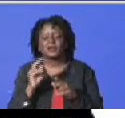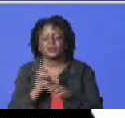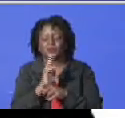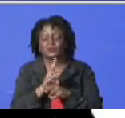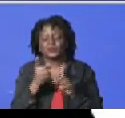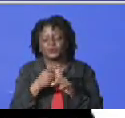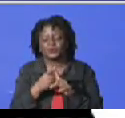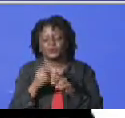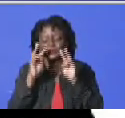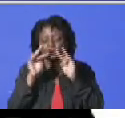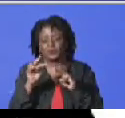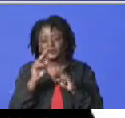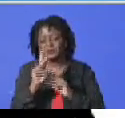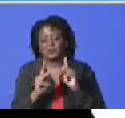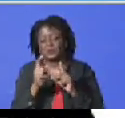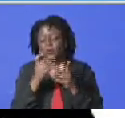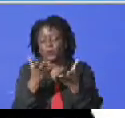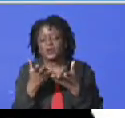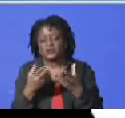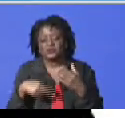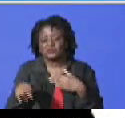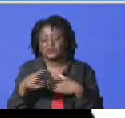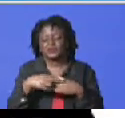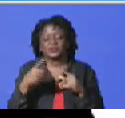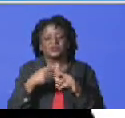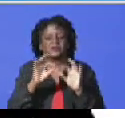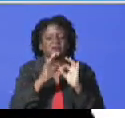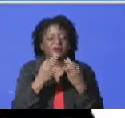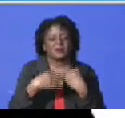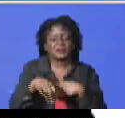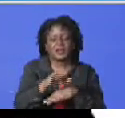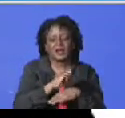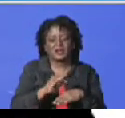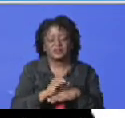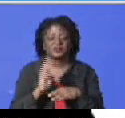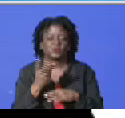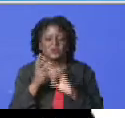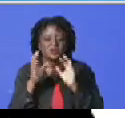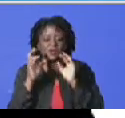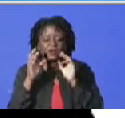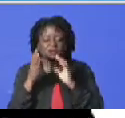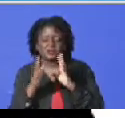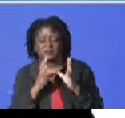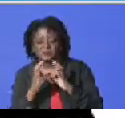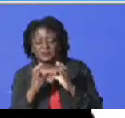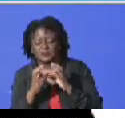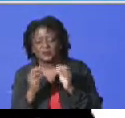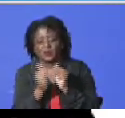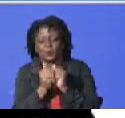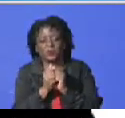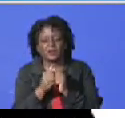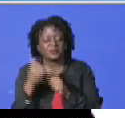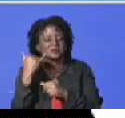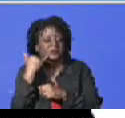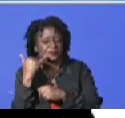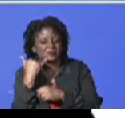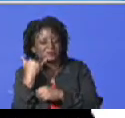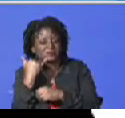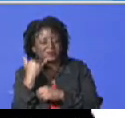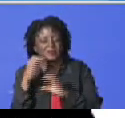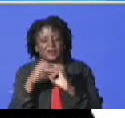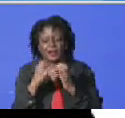islands. We are actually in discussions with the telecommunications company. One of them have actually